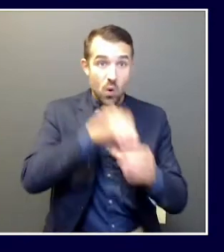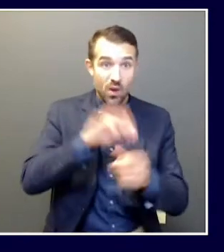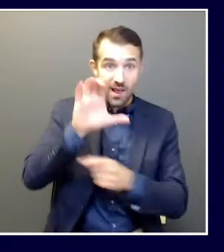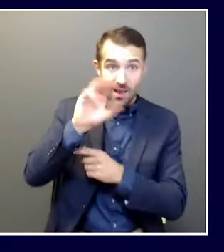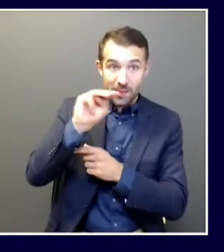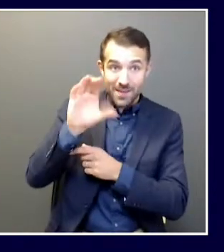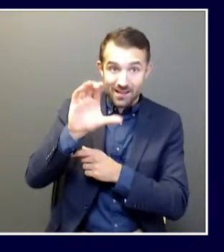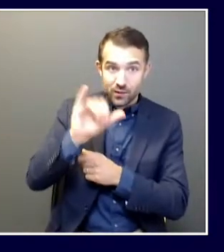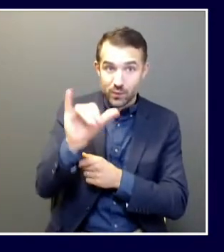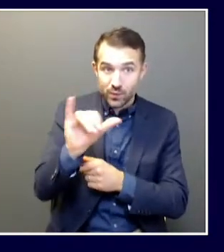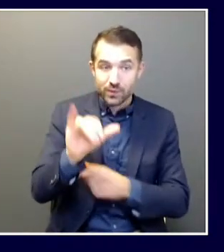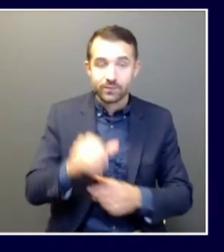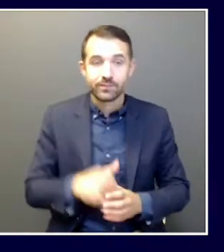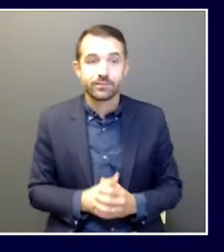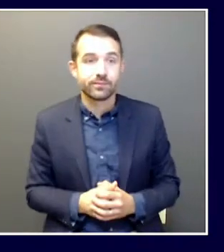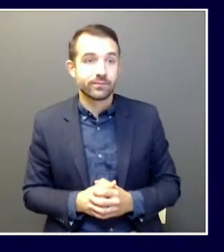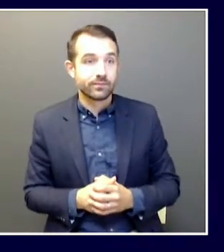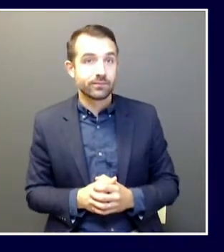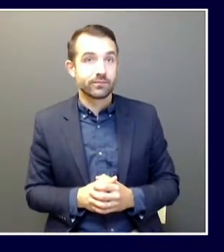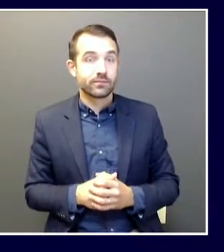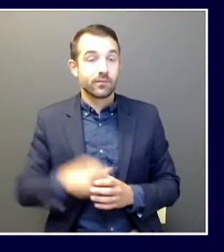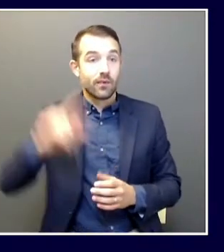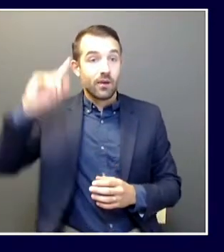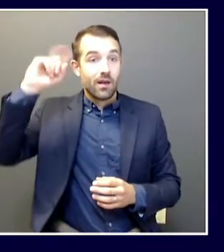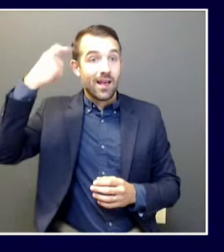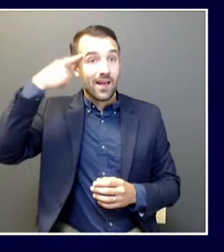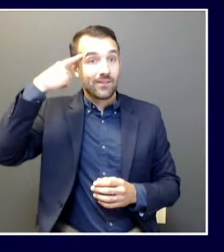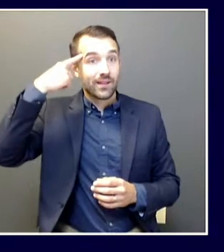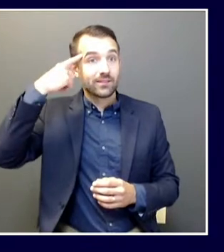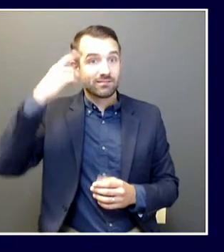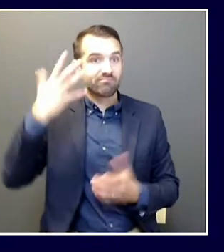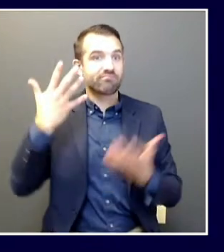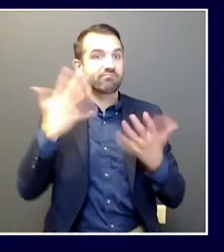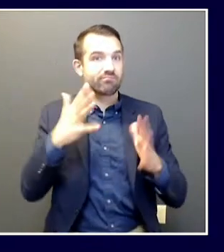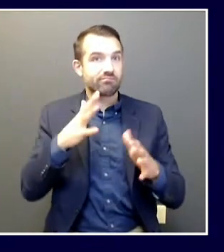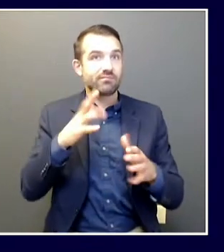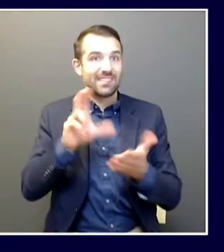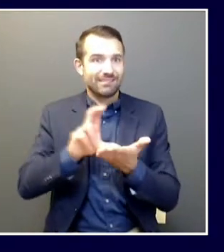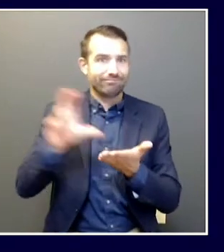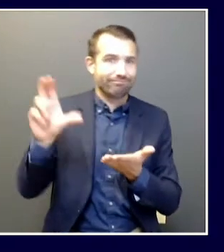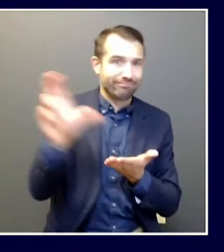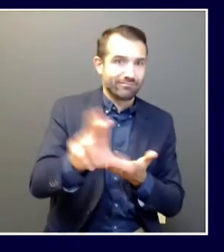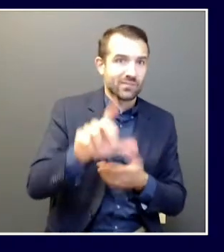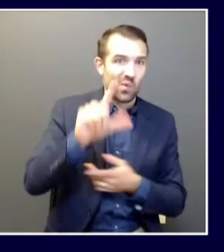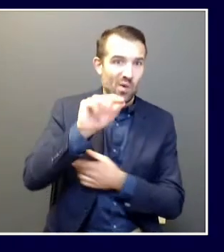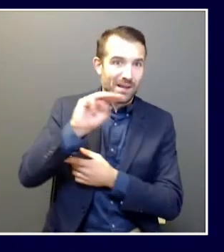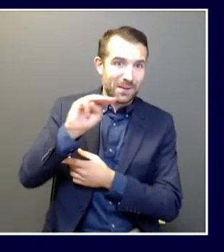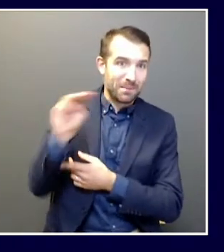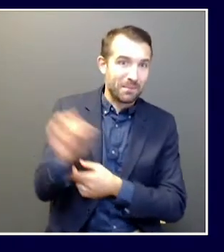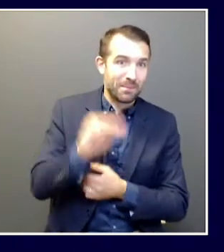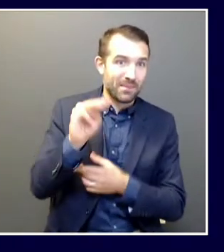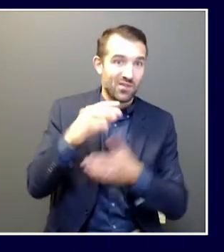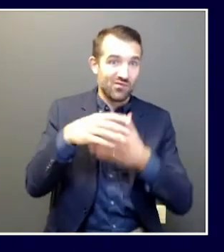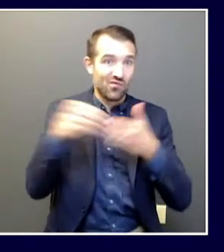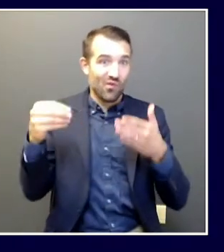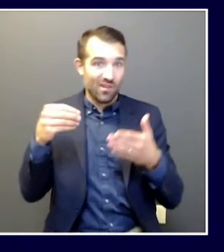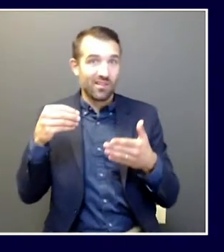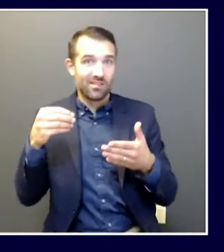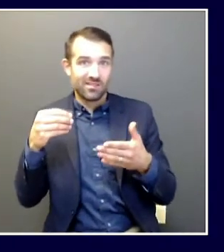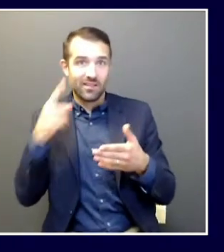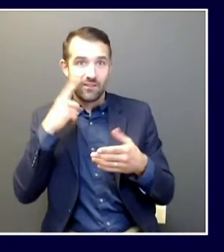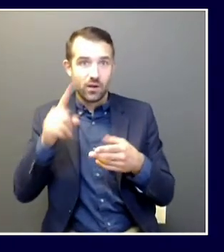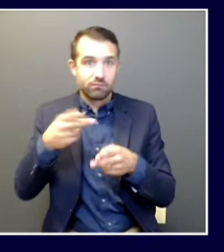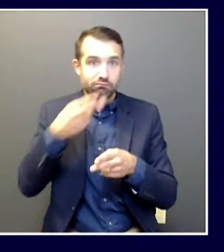governor's behest nearly $20 million for this short and long-term healthcare workforce,